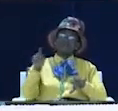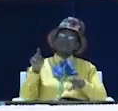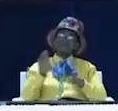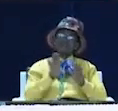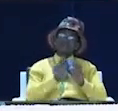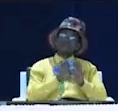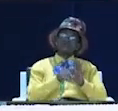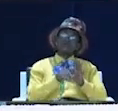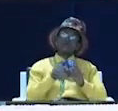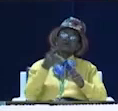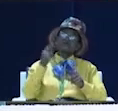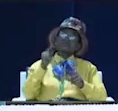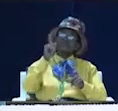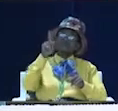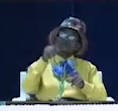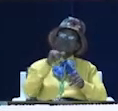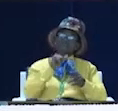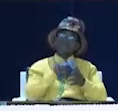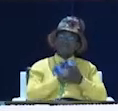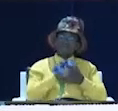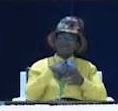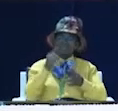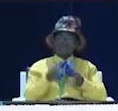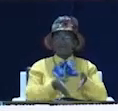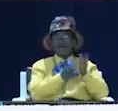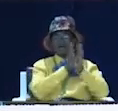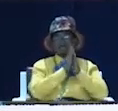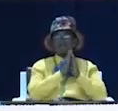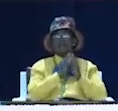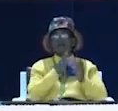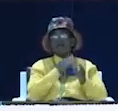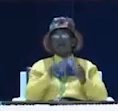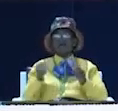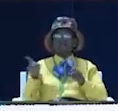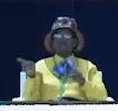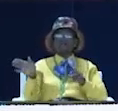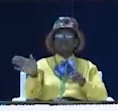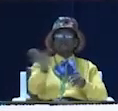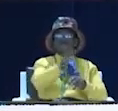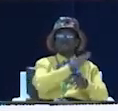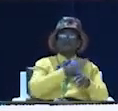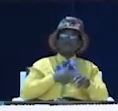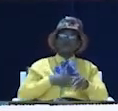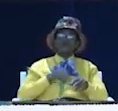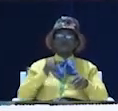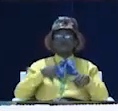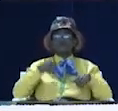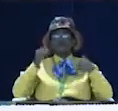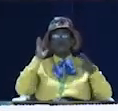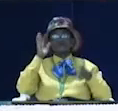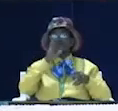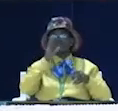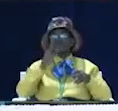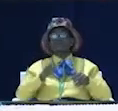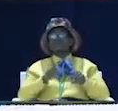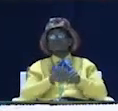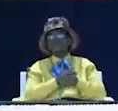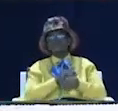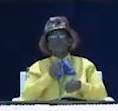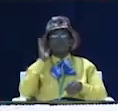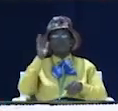The one who says, I see your joy before, will go and open the door. Yes, what do you want? No, I don't know you live